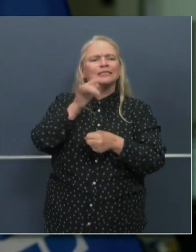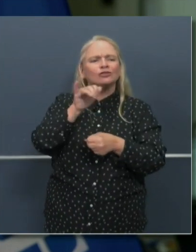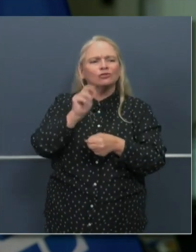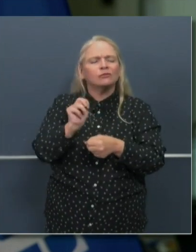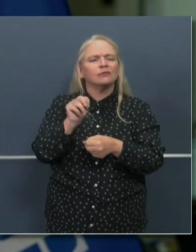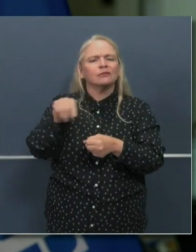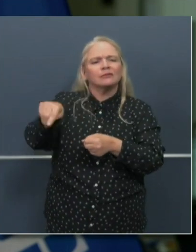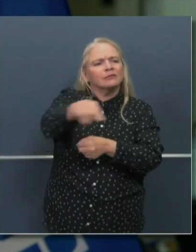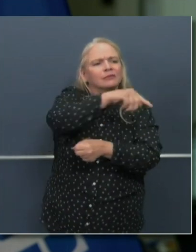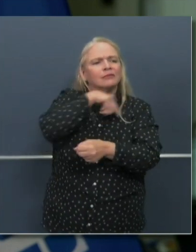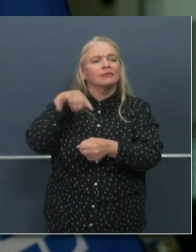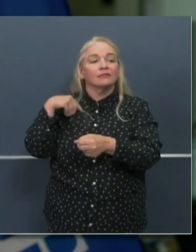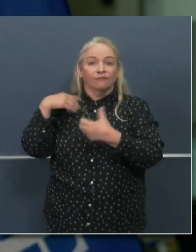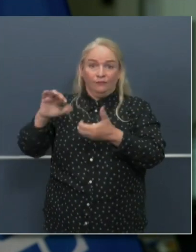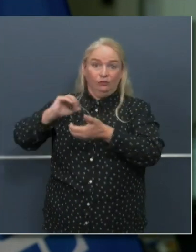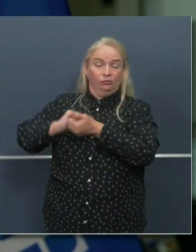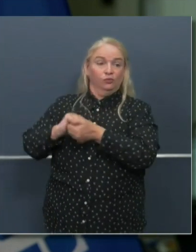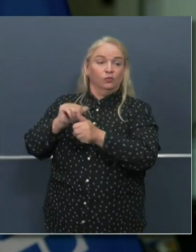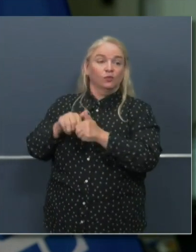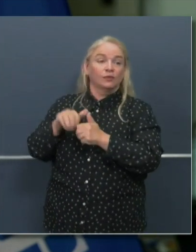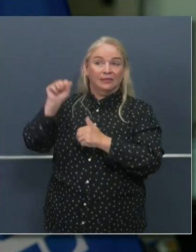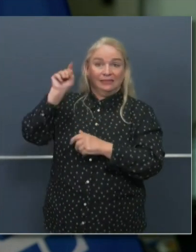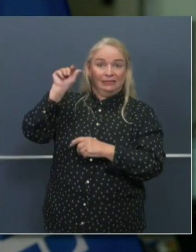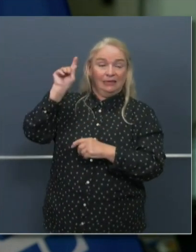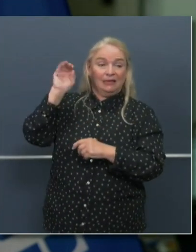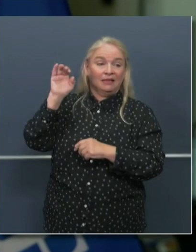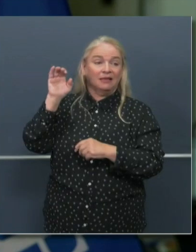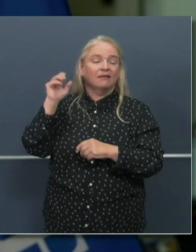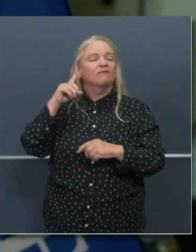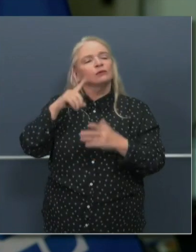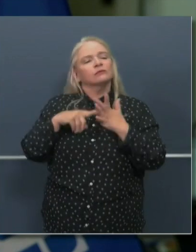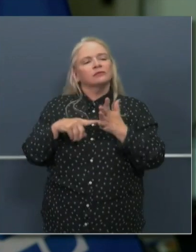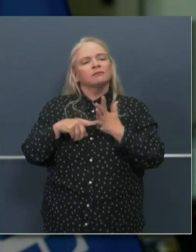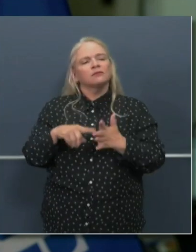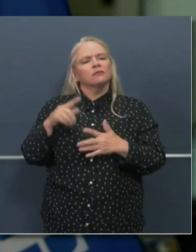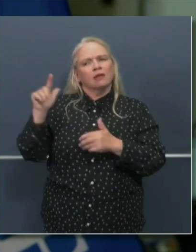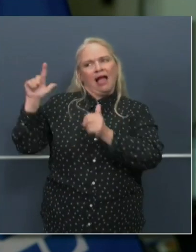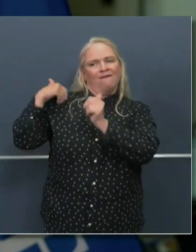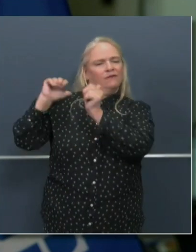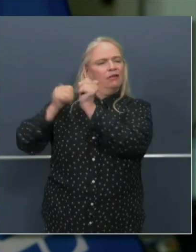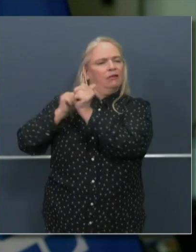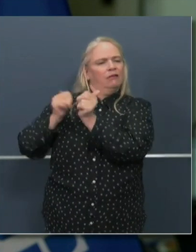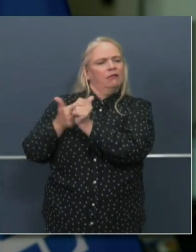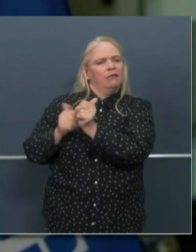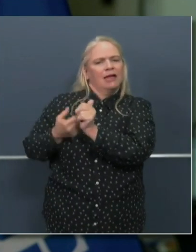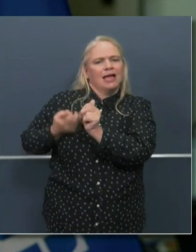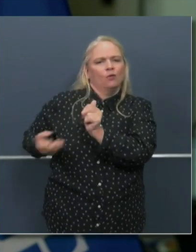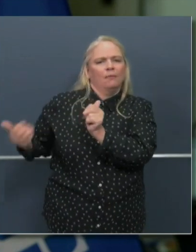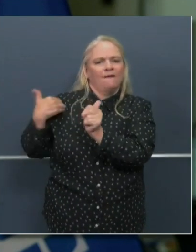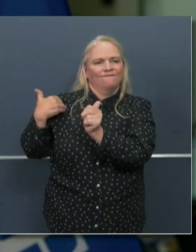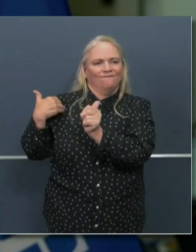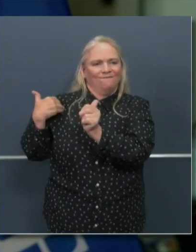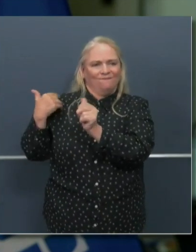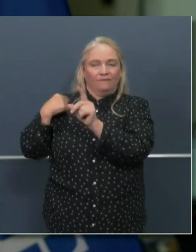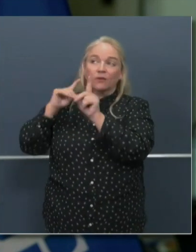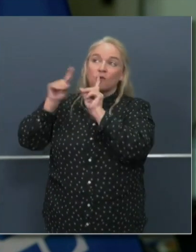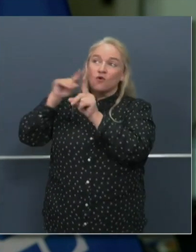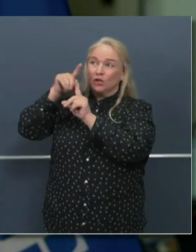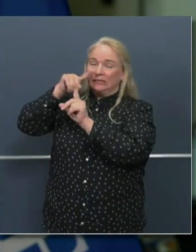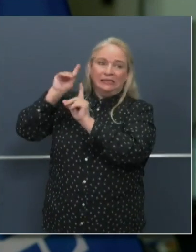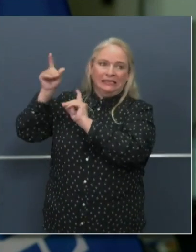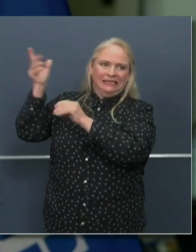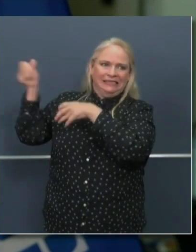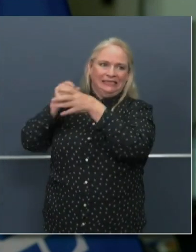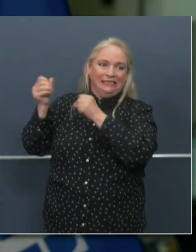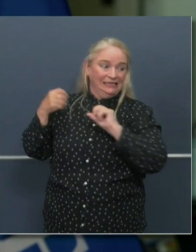that is in terms of the stockpiles of masks and other kinds of equipment that's out there and available and needed as